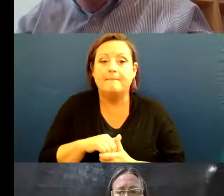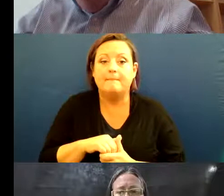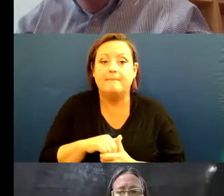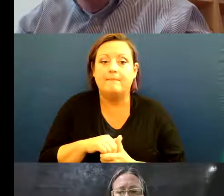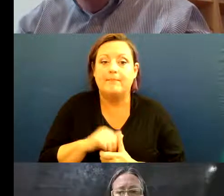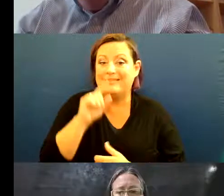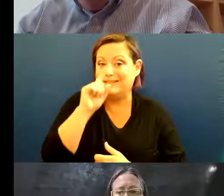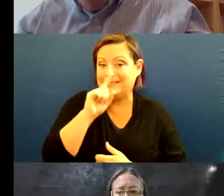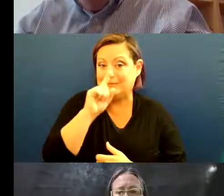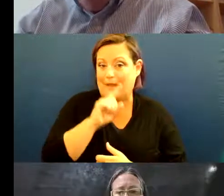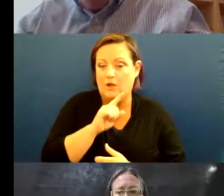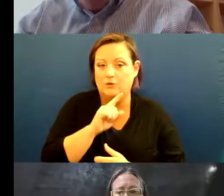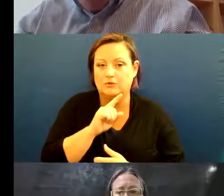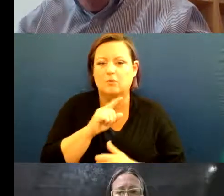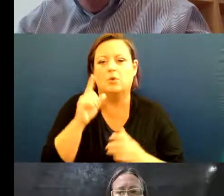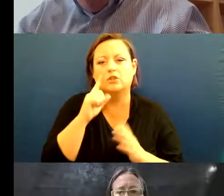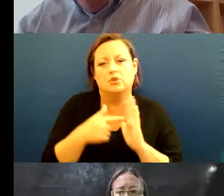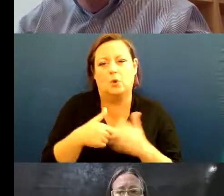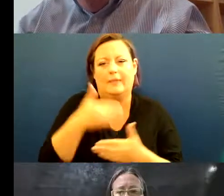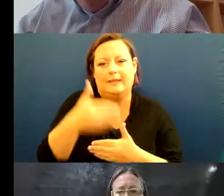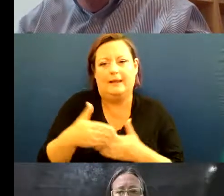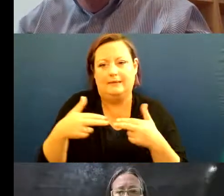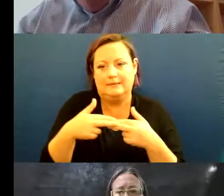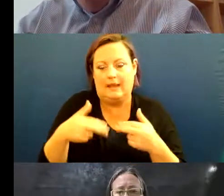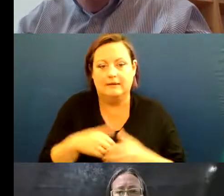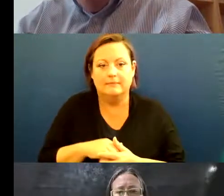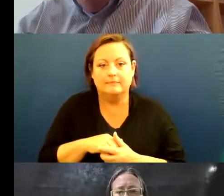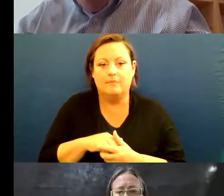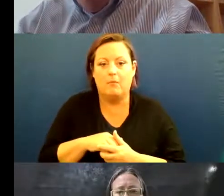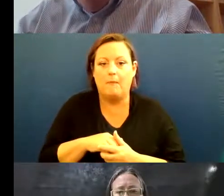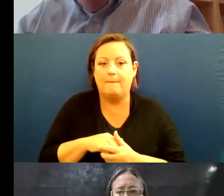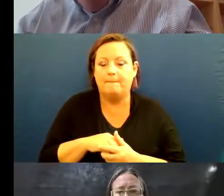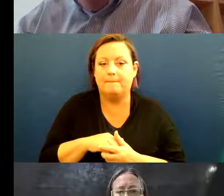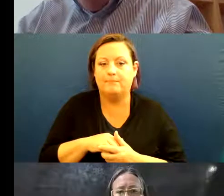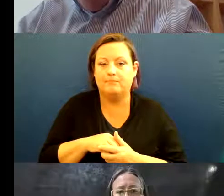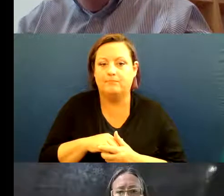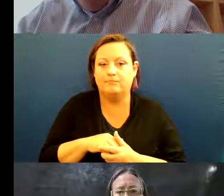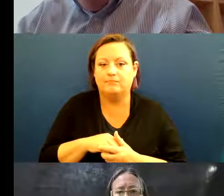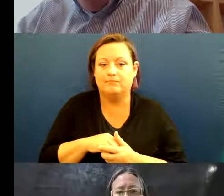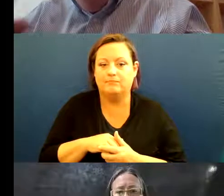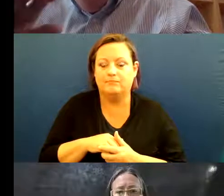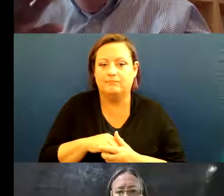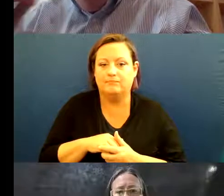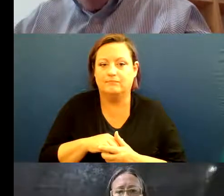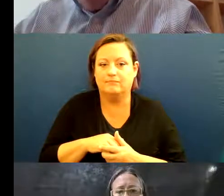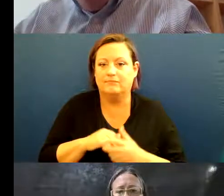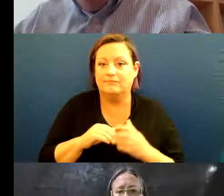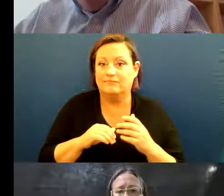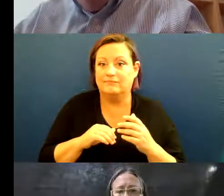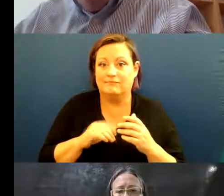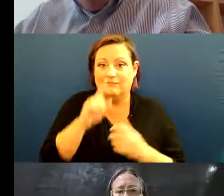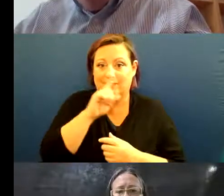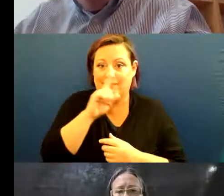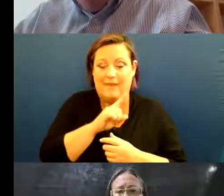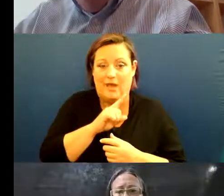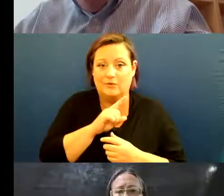basically, I'll show you on the next slide, had never formed anything other than